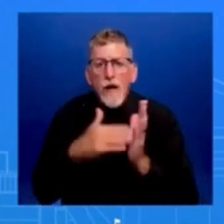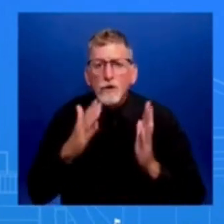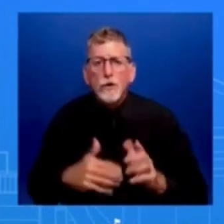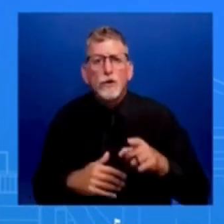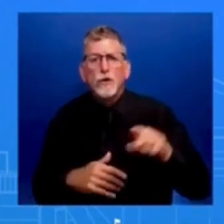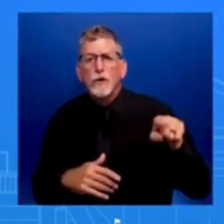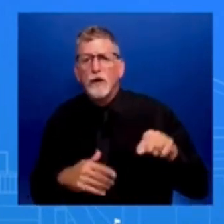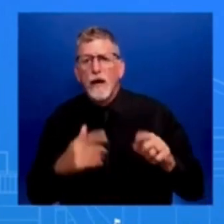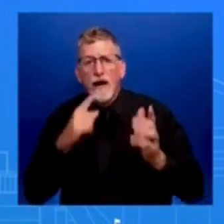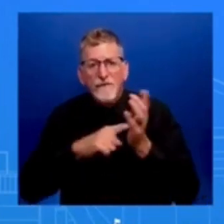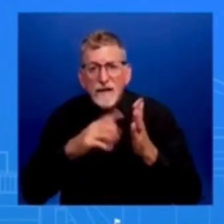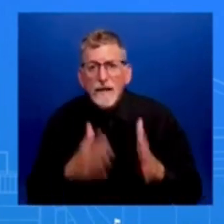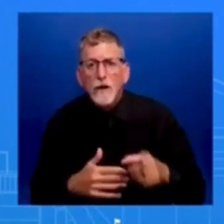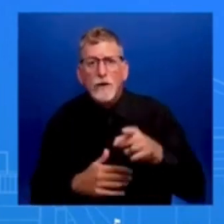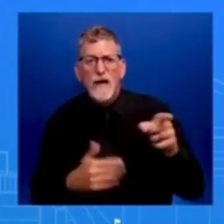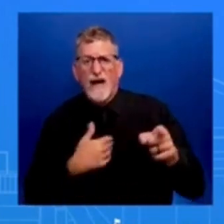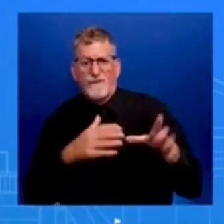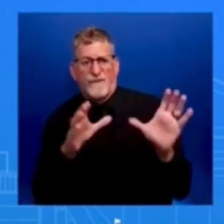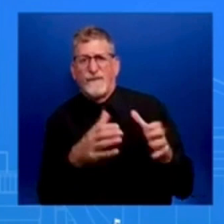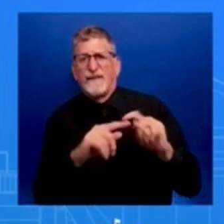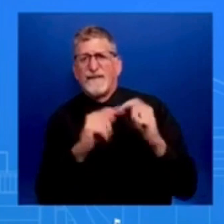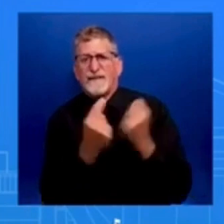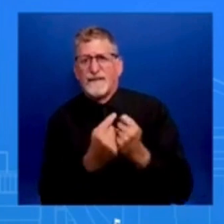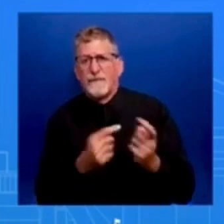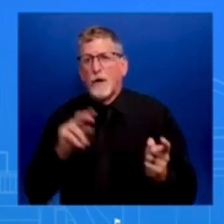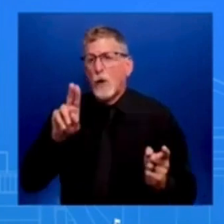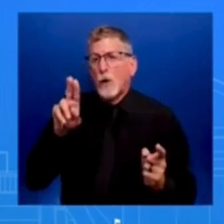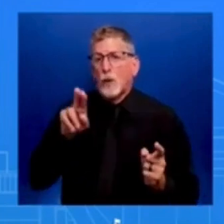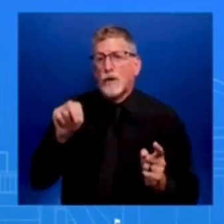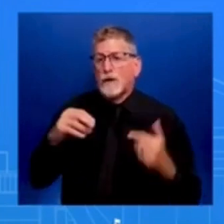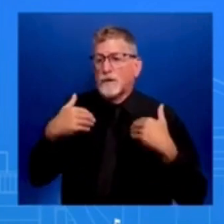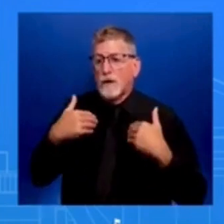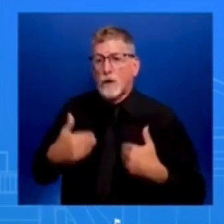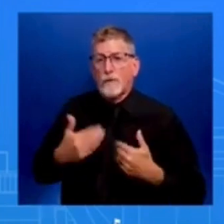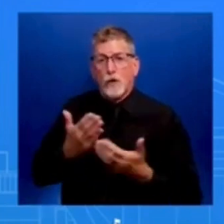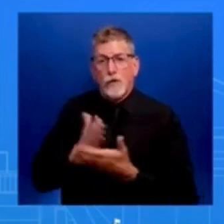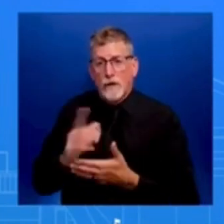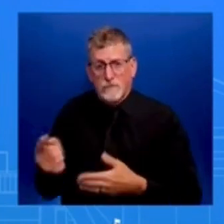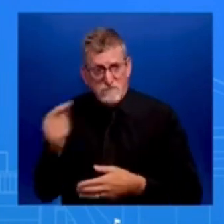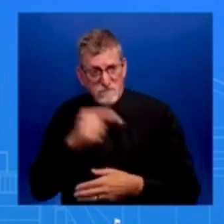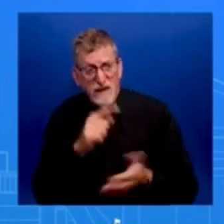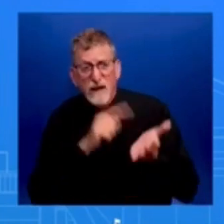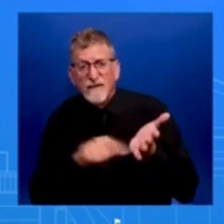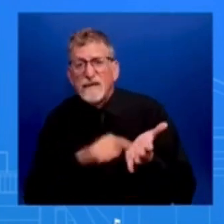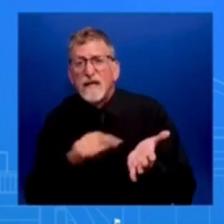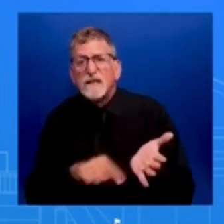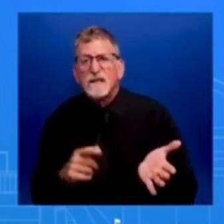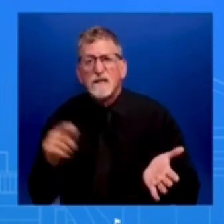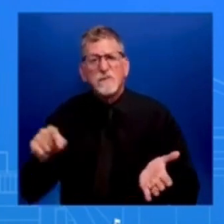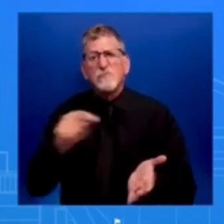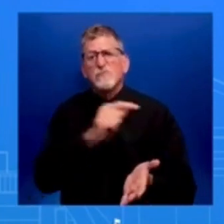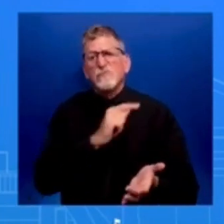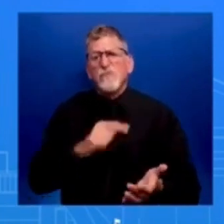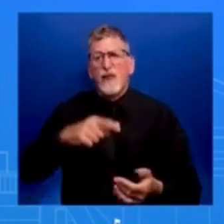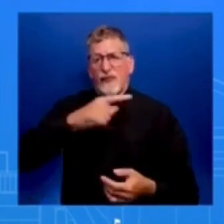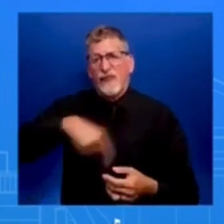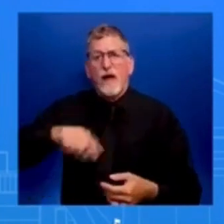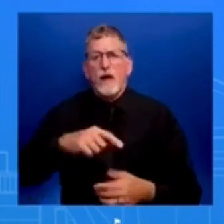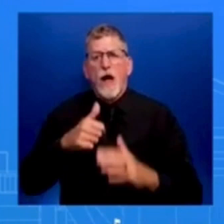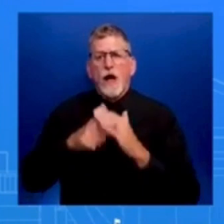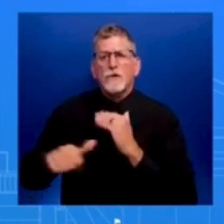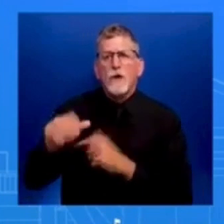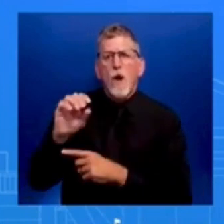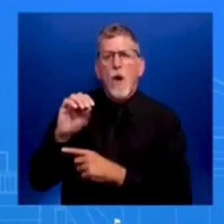and the United Nations Human Rights Monitoring Mission, the expert missions established under the OSCE's Moscow